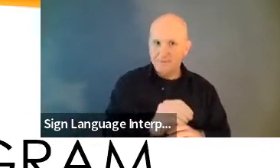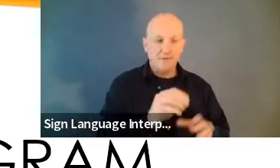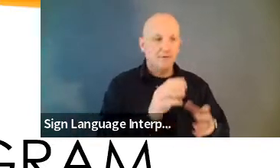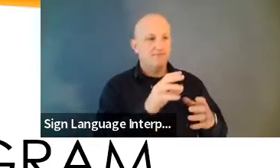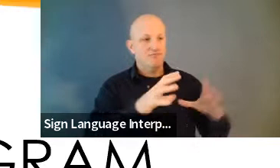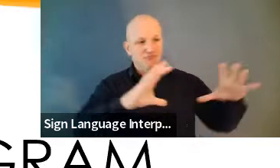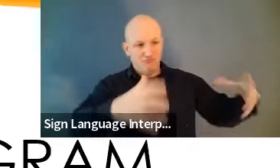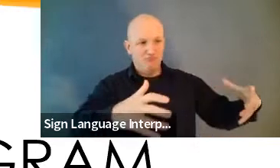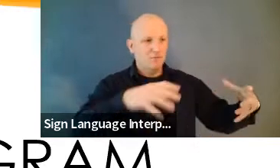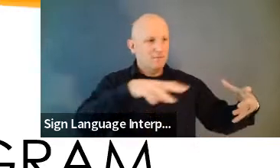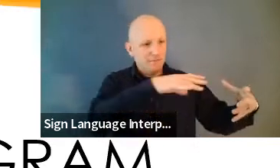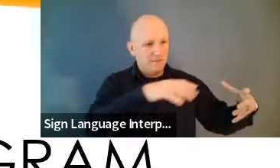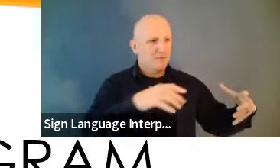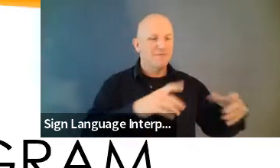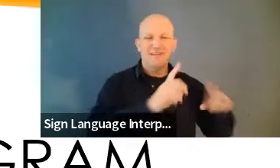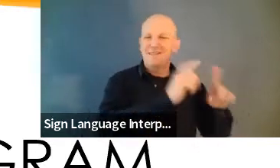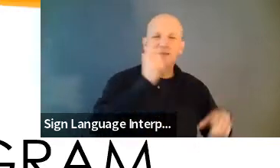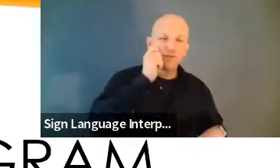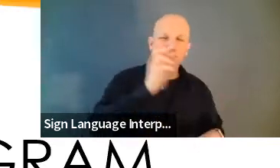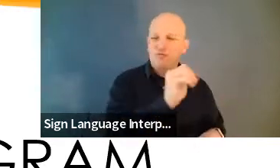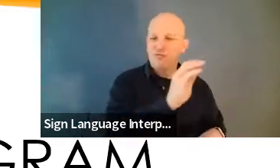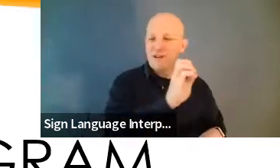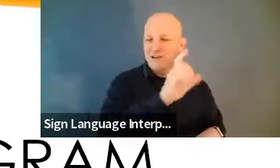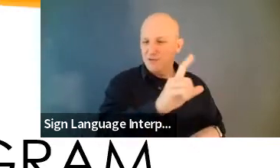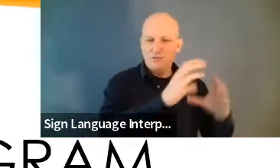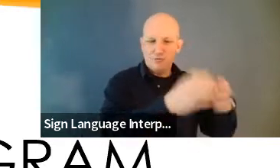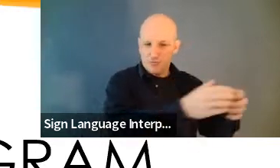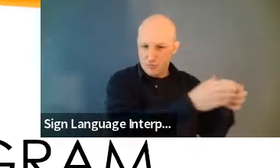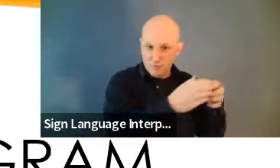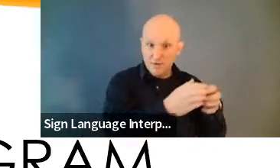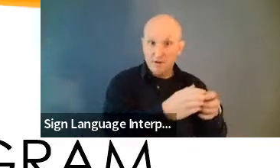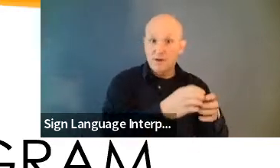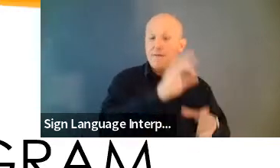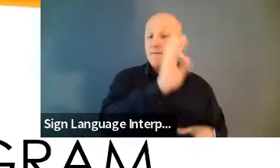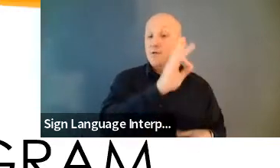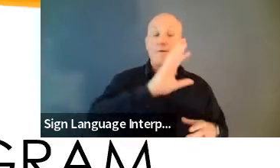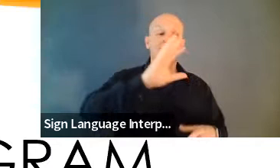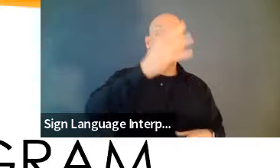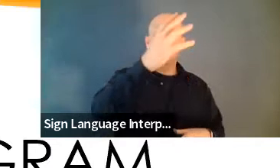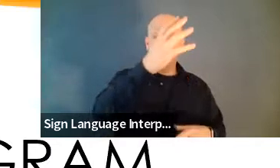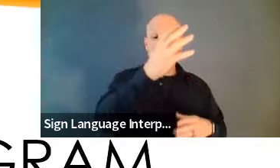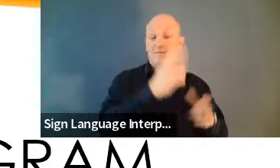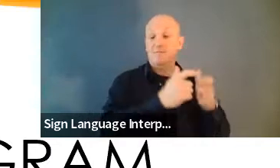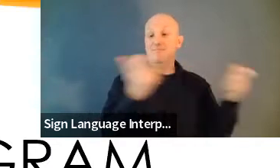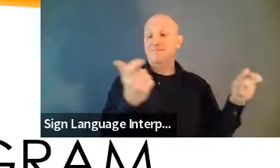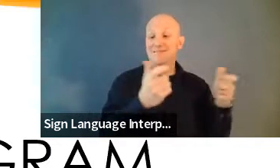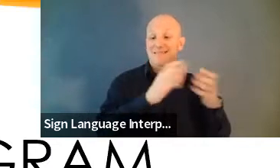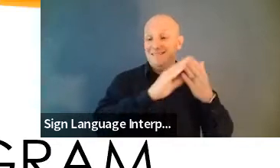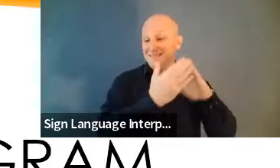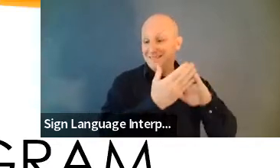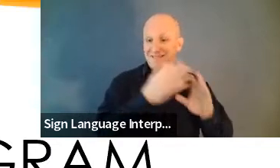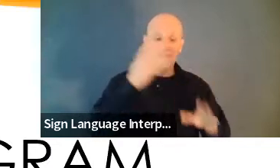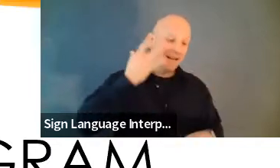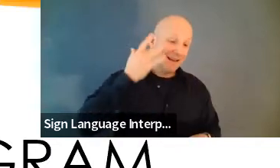minoritized groups. Fresno, for instance, is the 5th largest city in California and really one of the most racially and ethnically